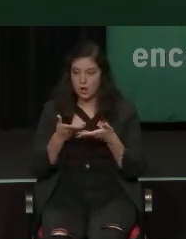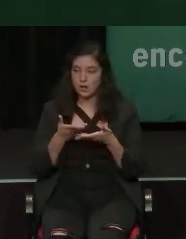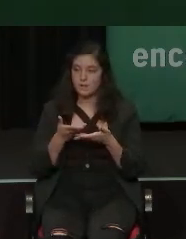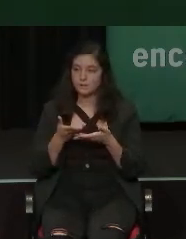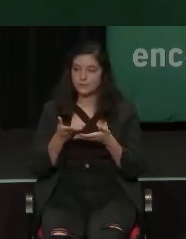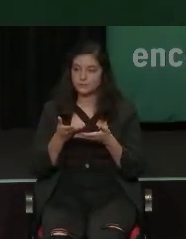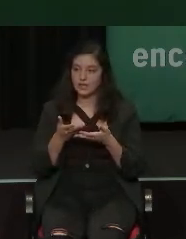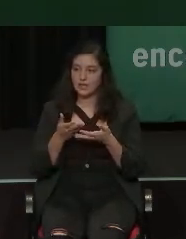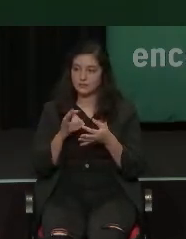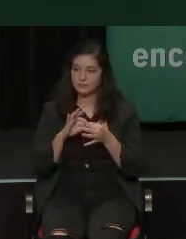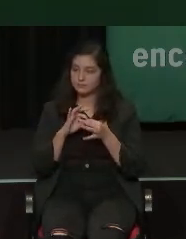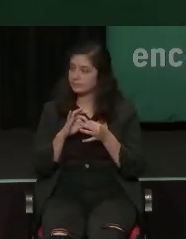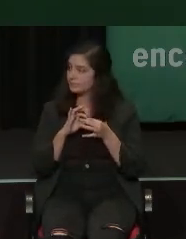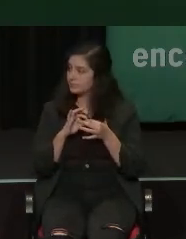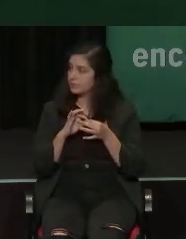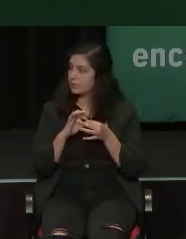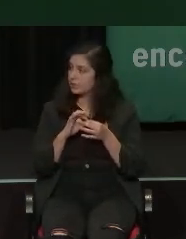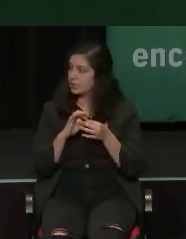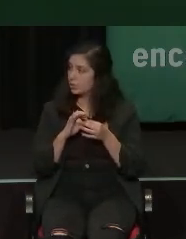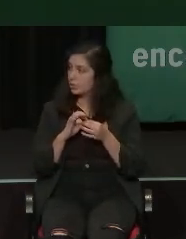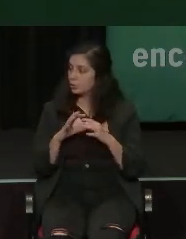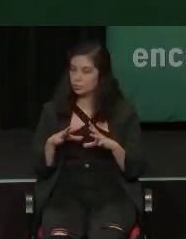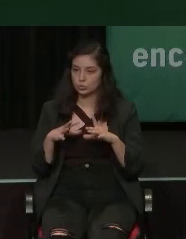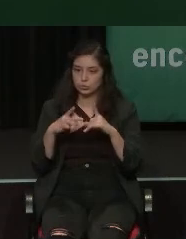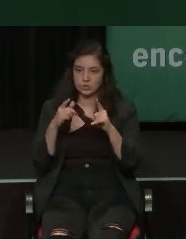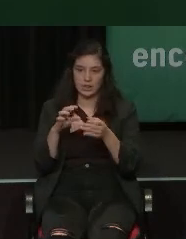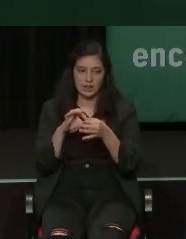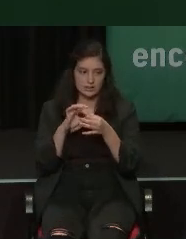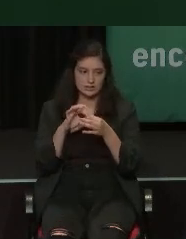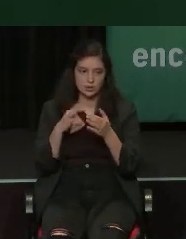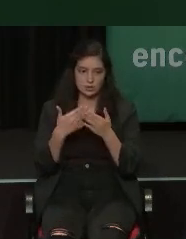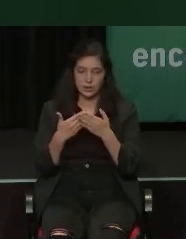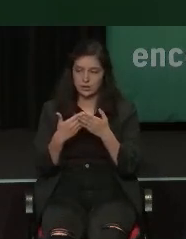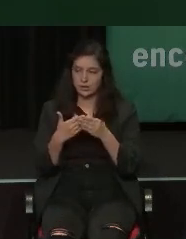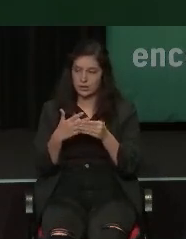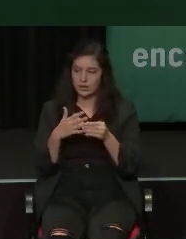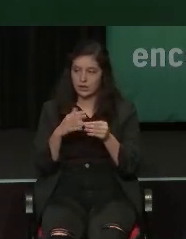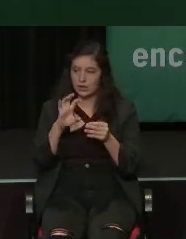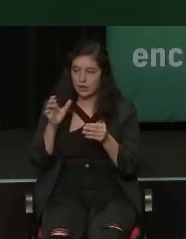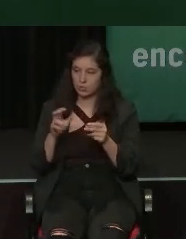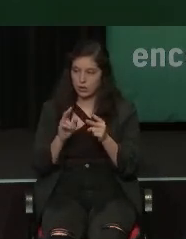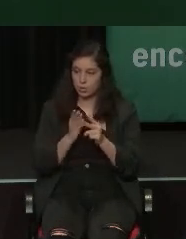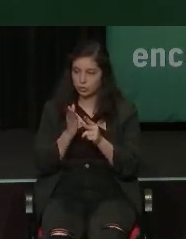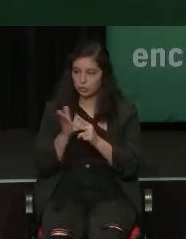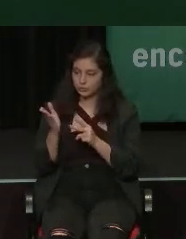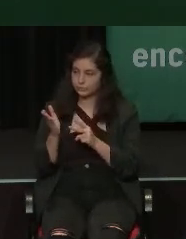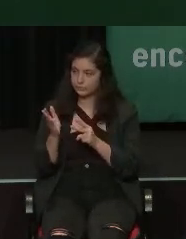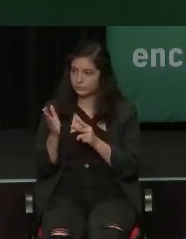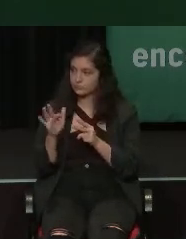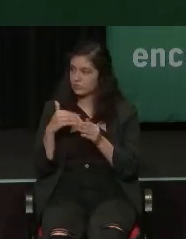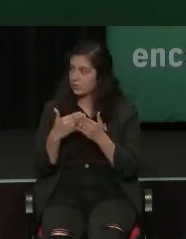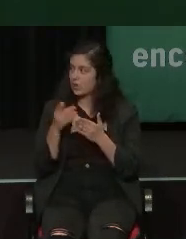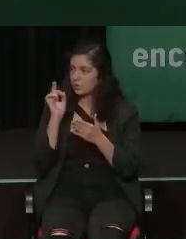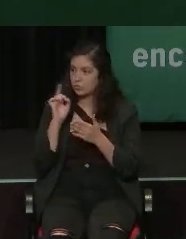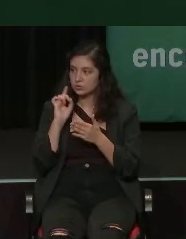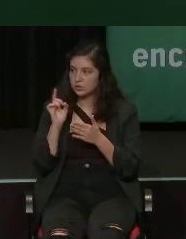a cornerstone for the development of the relation between the two countries. Given the